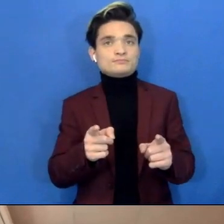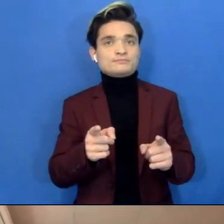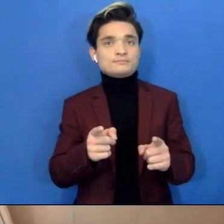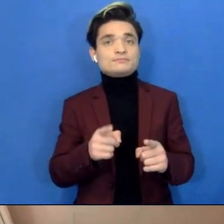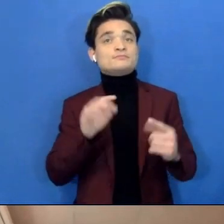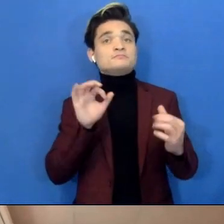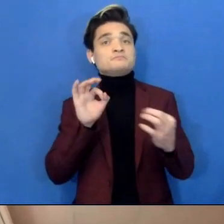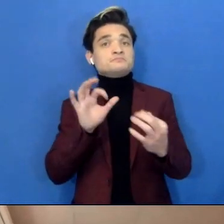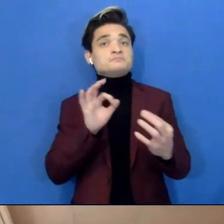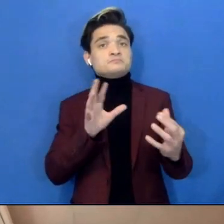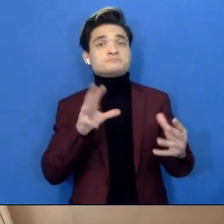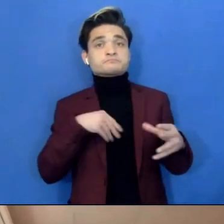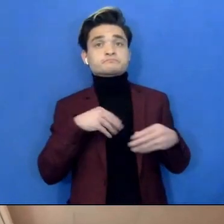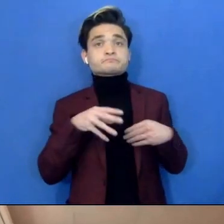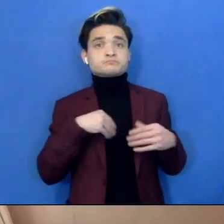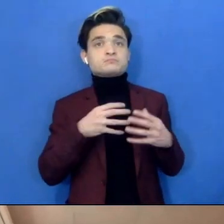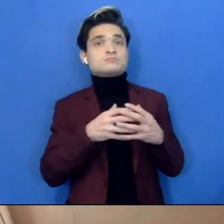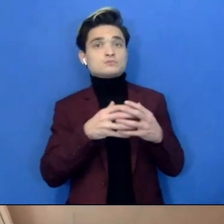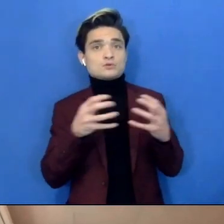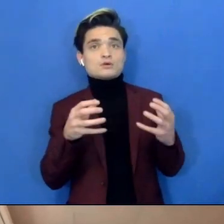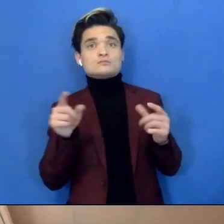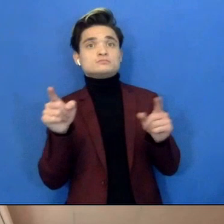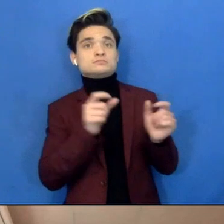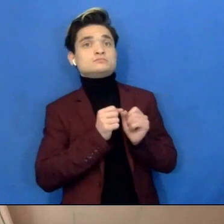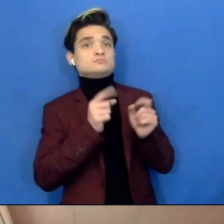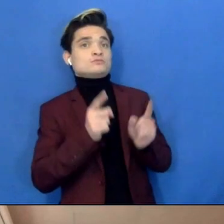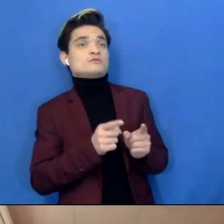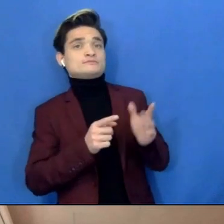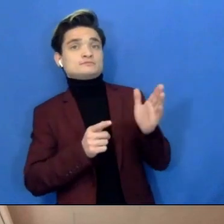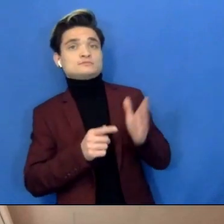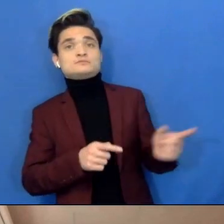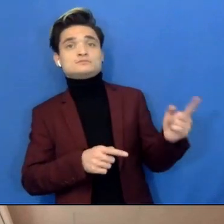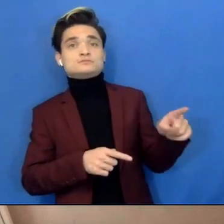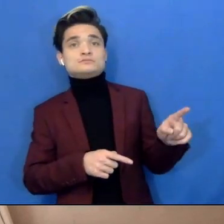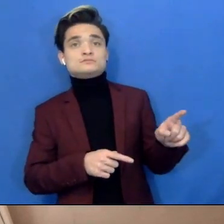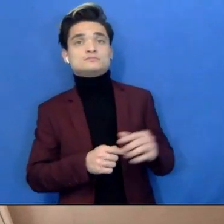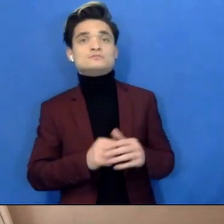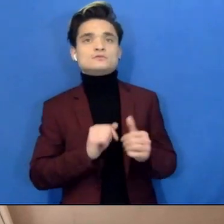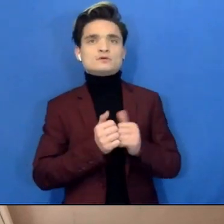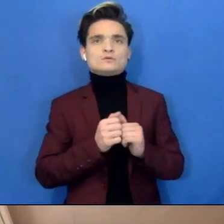about how physical you are and how